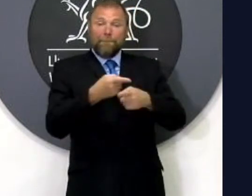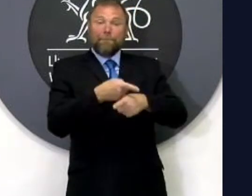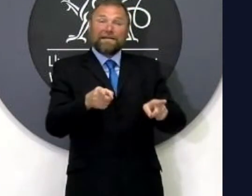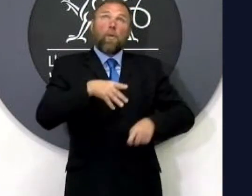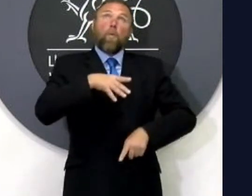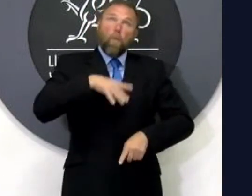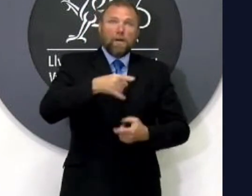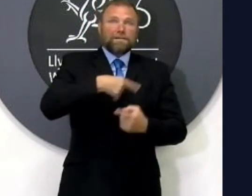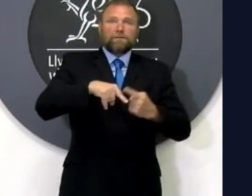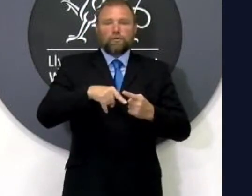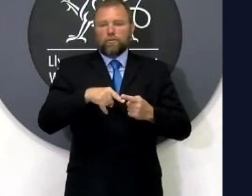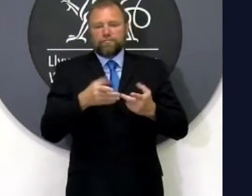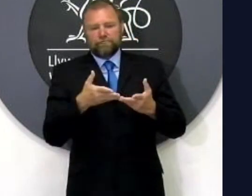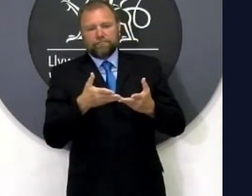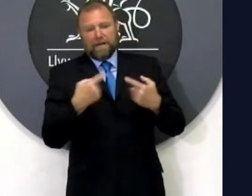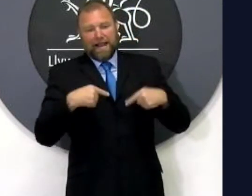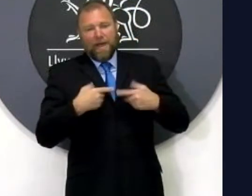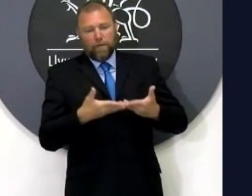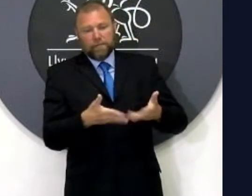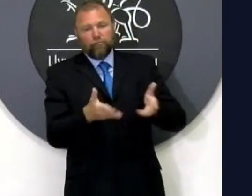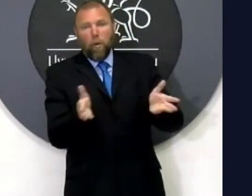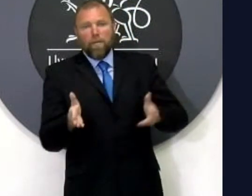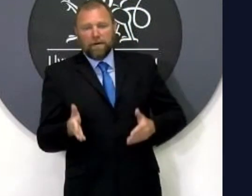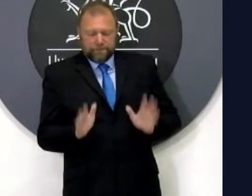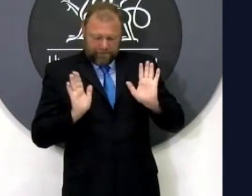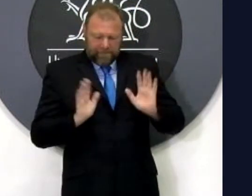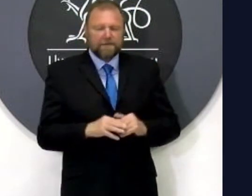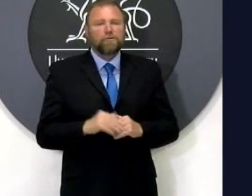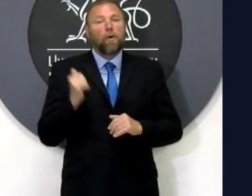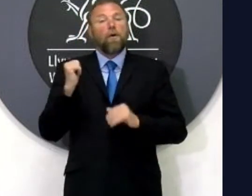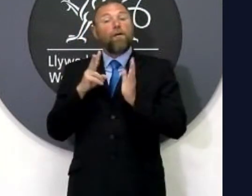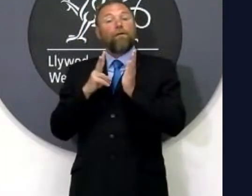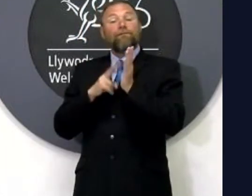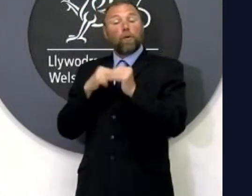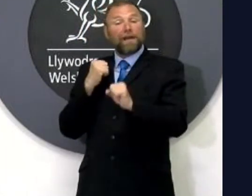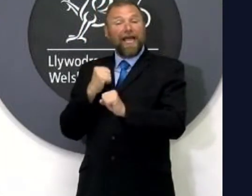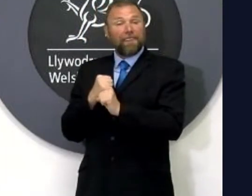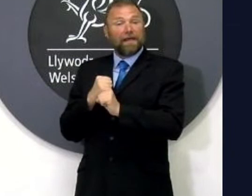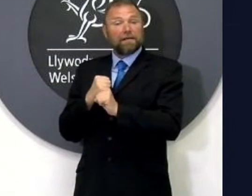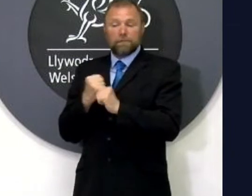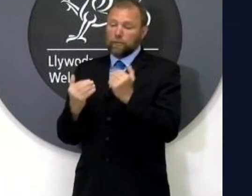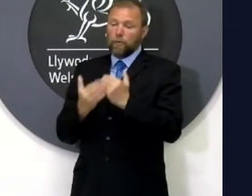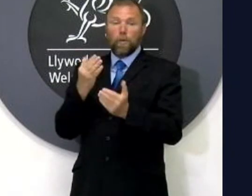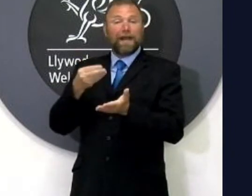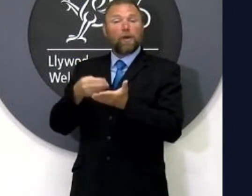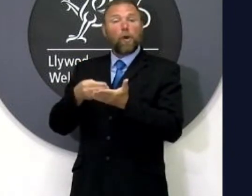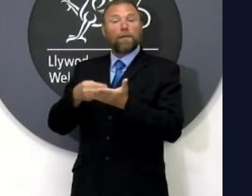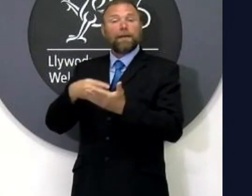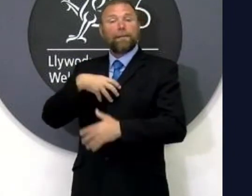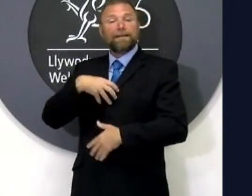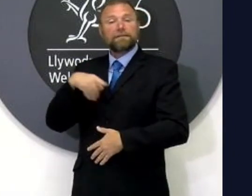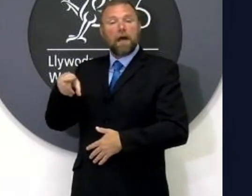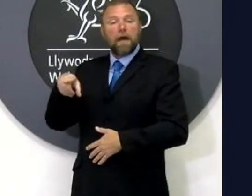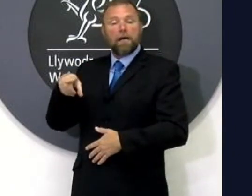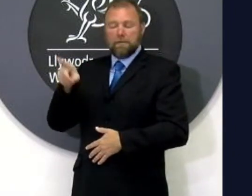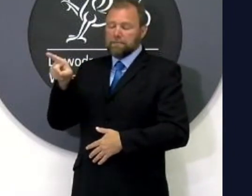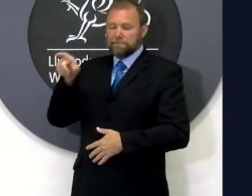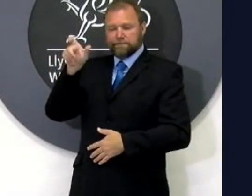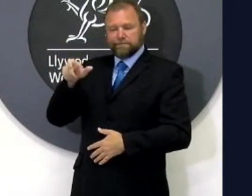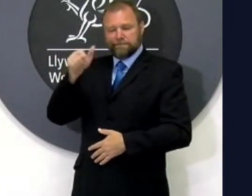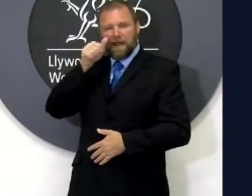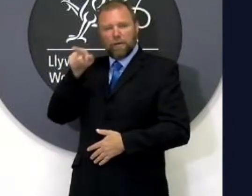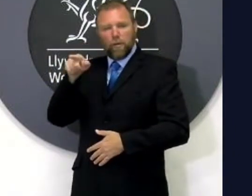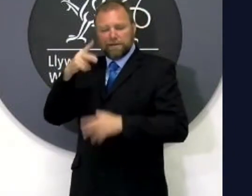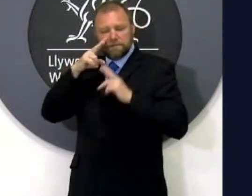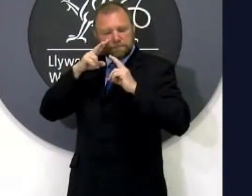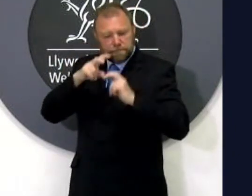to get to that position. Vaughan Gethin, the new Economy Minister, I know is looking at this as a matter of